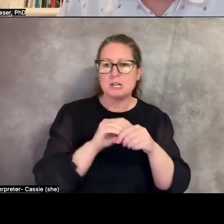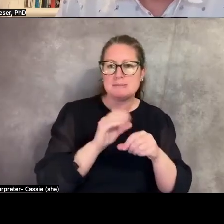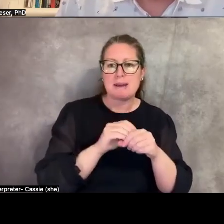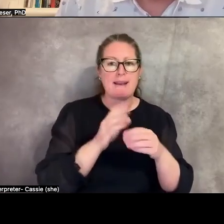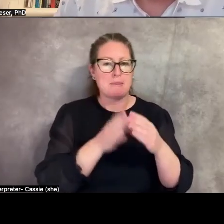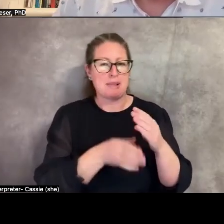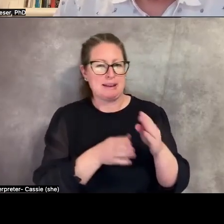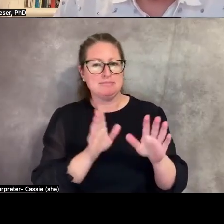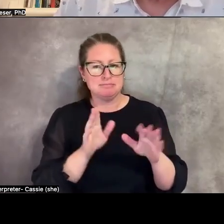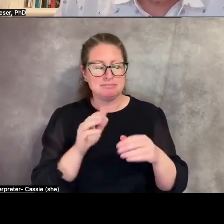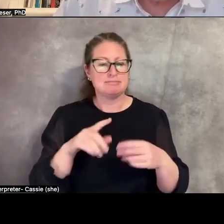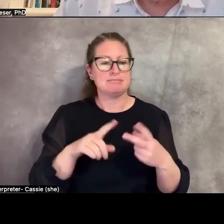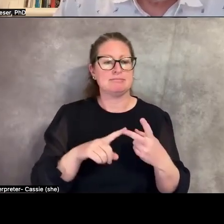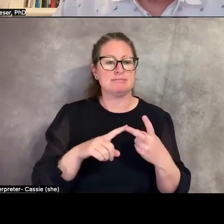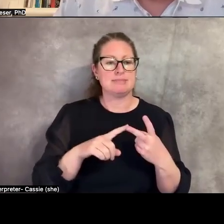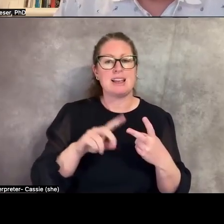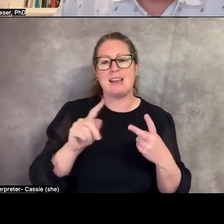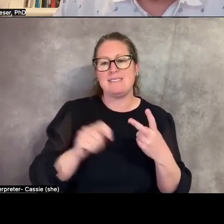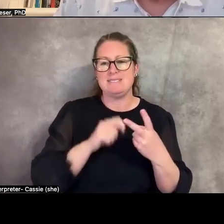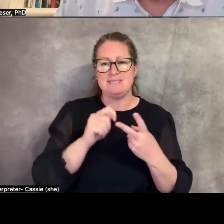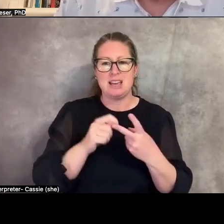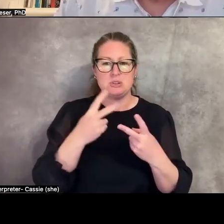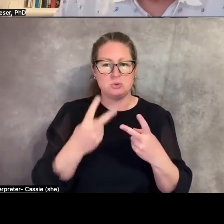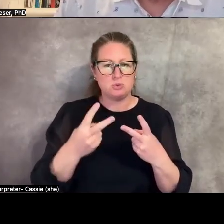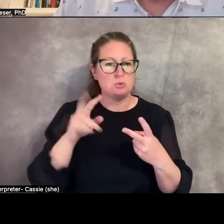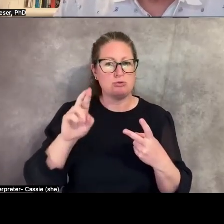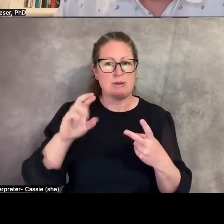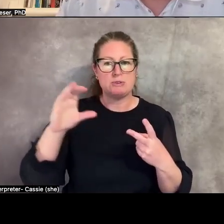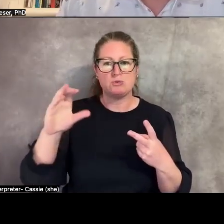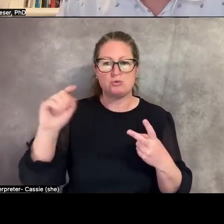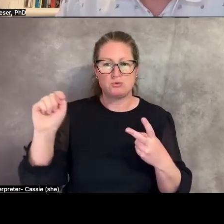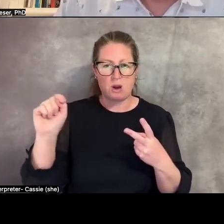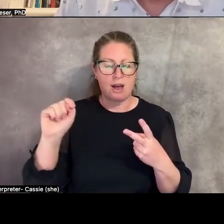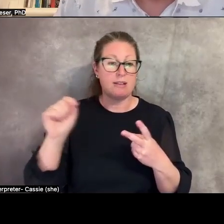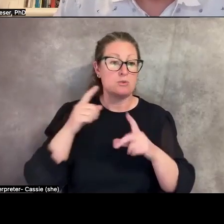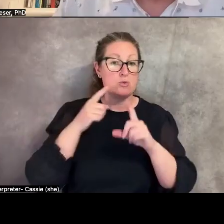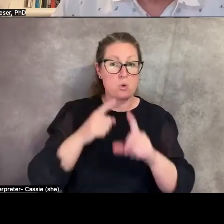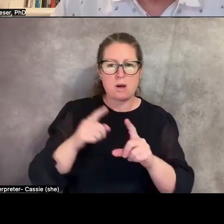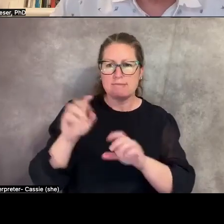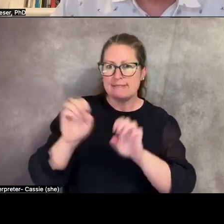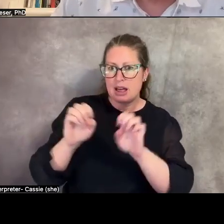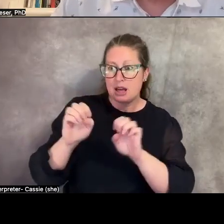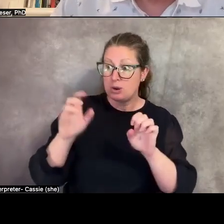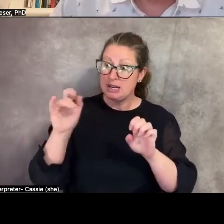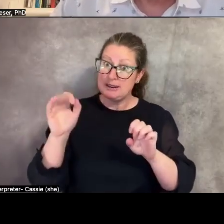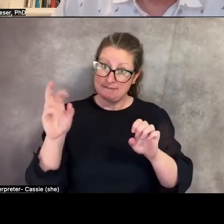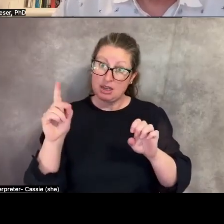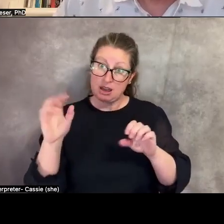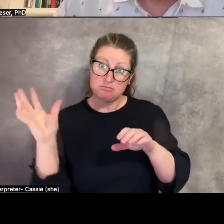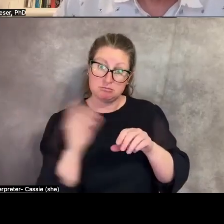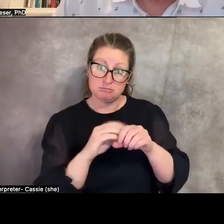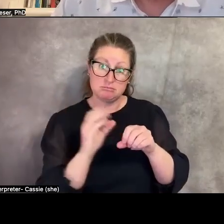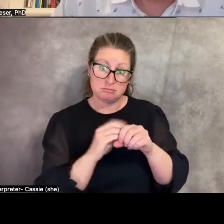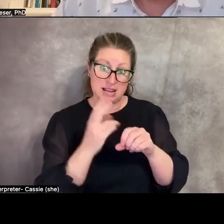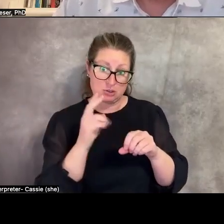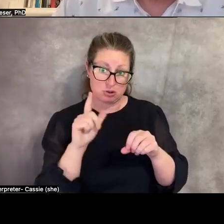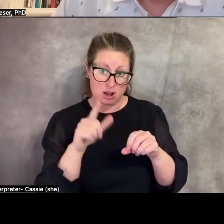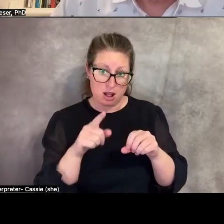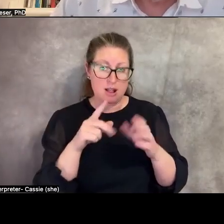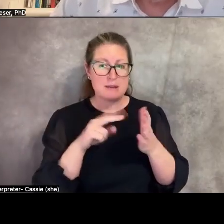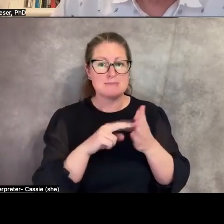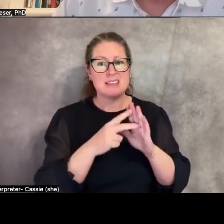was the randomized controlled trial, where the goal is to evaluate whether participation in the HHL program is associated